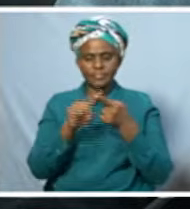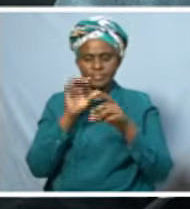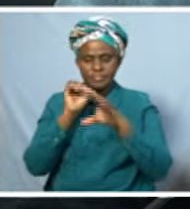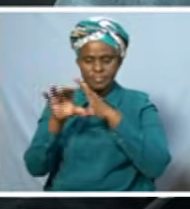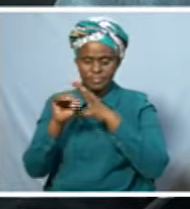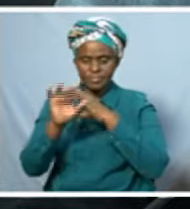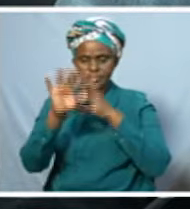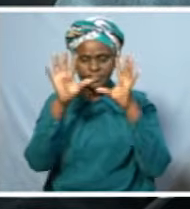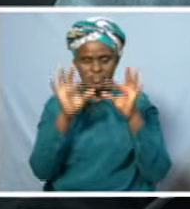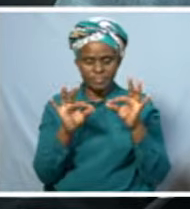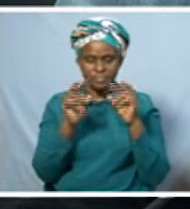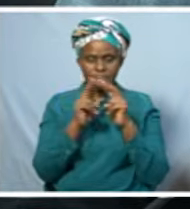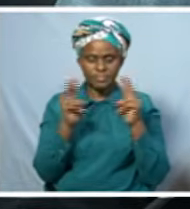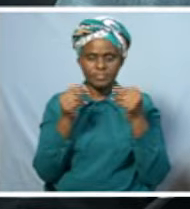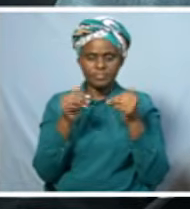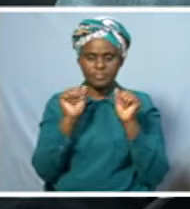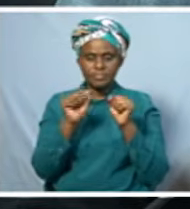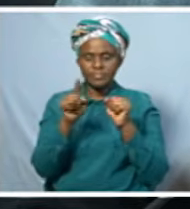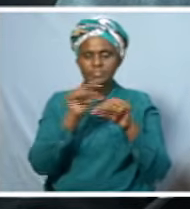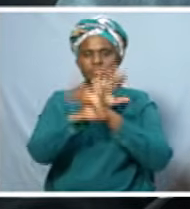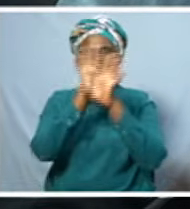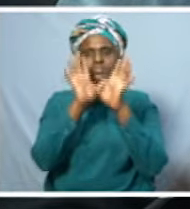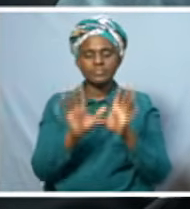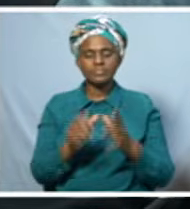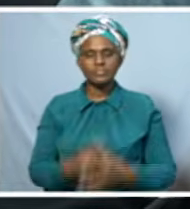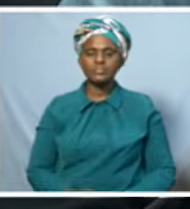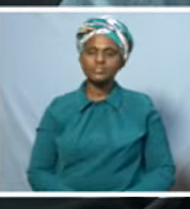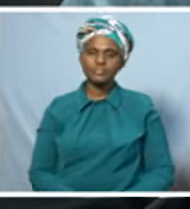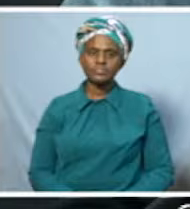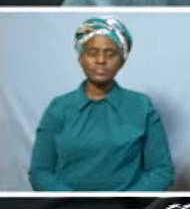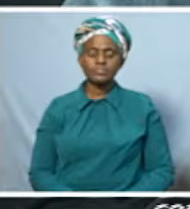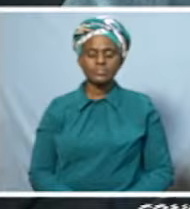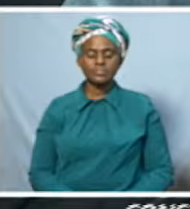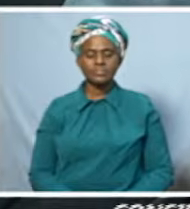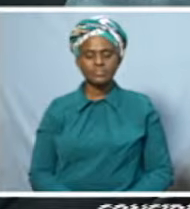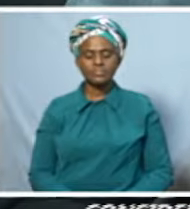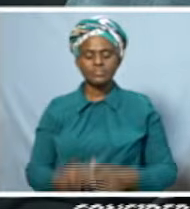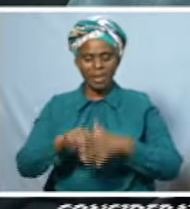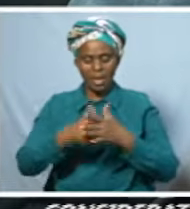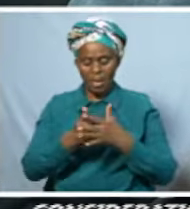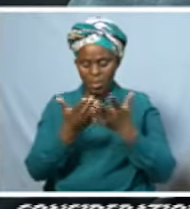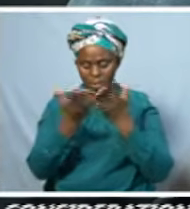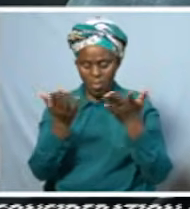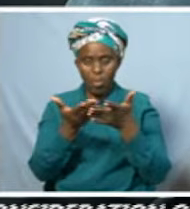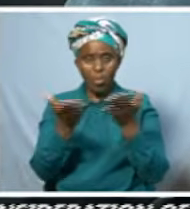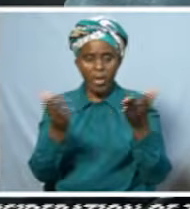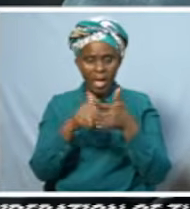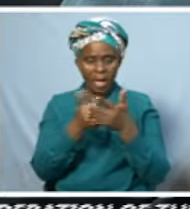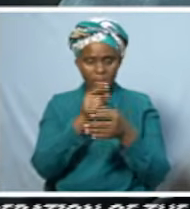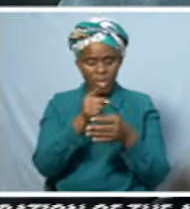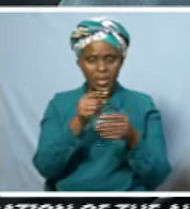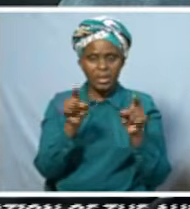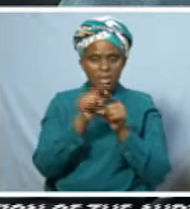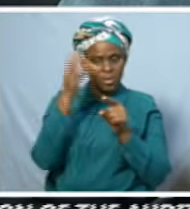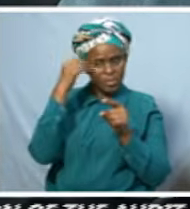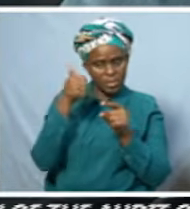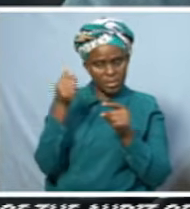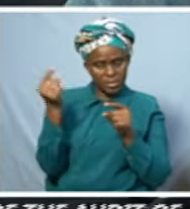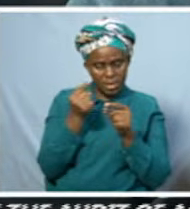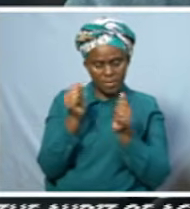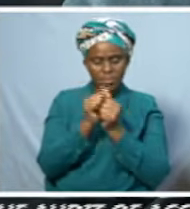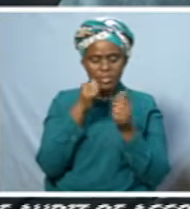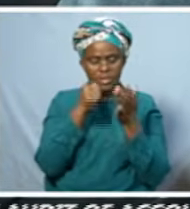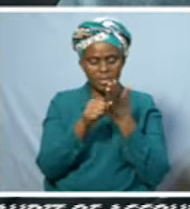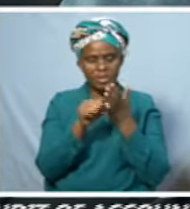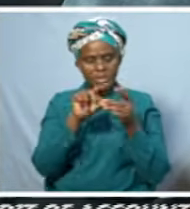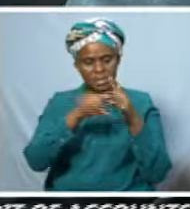account. So, can you clarify where, how this officer came with the letter?